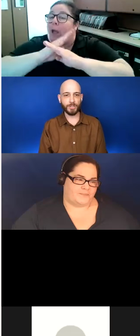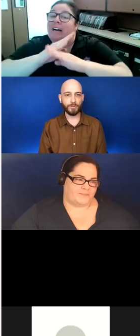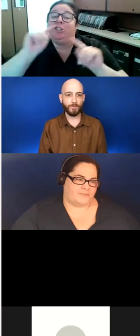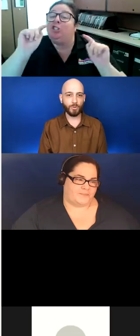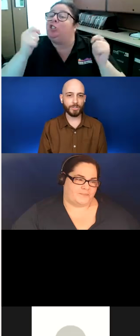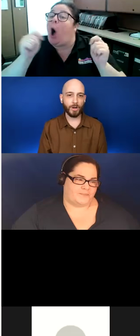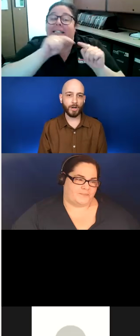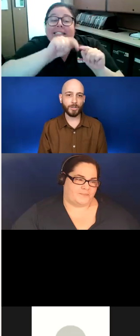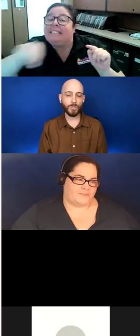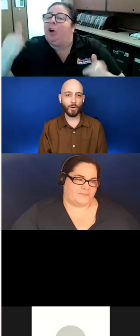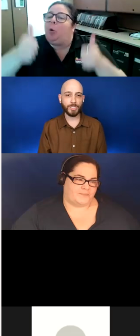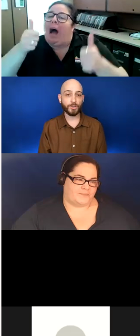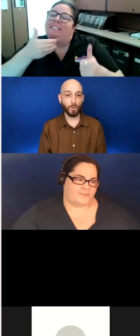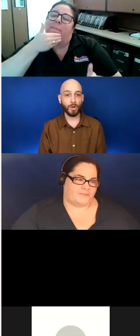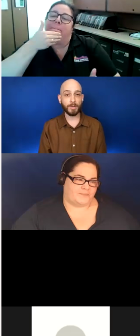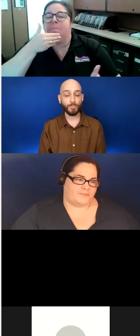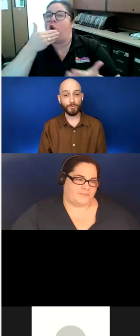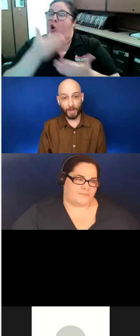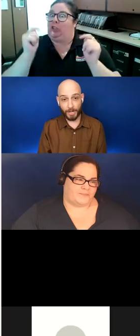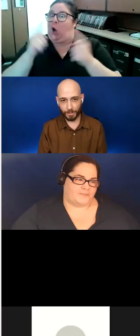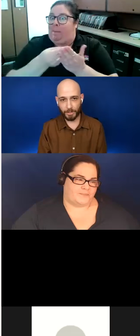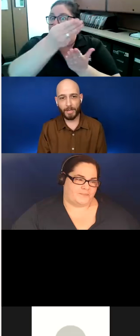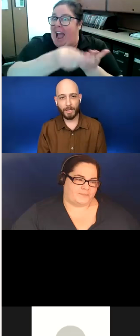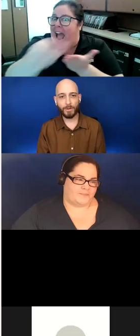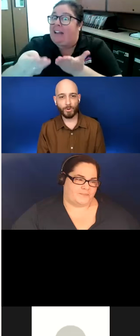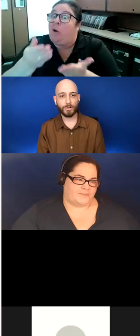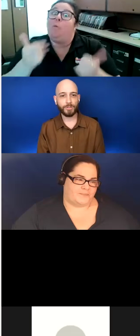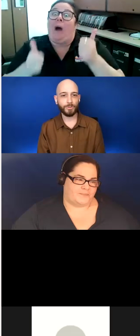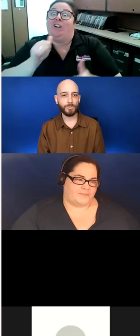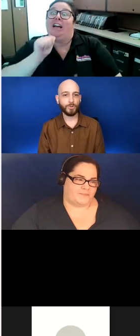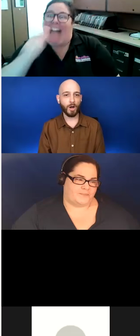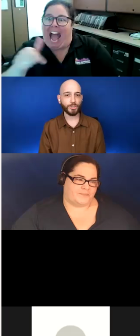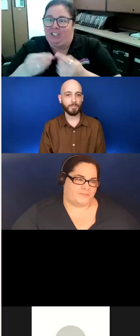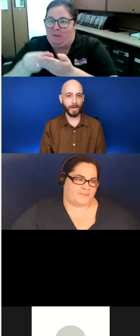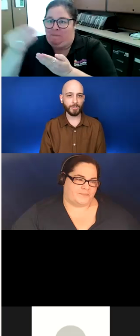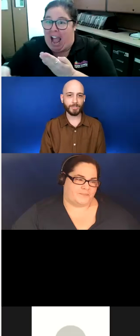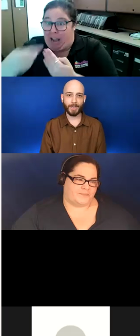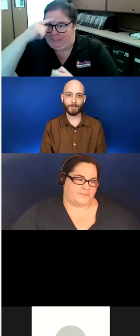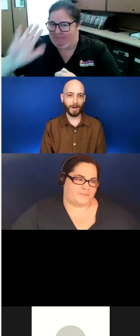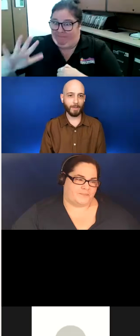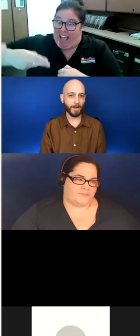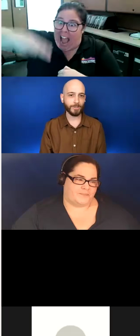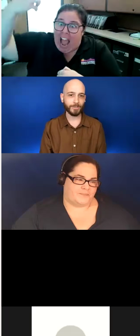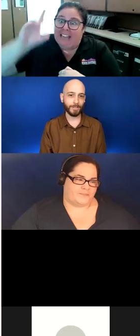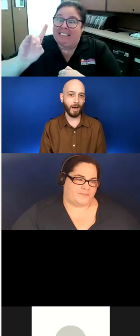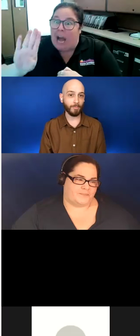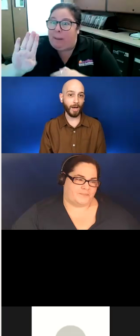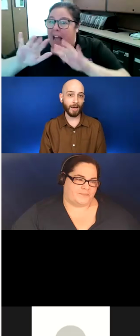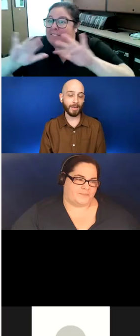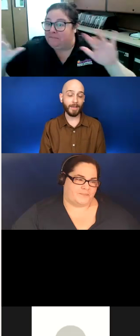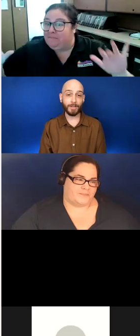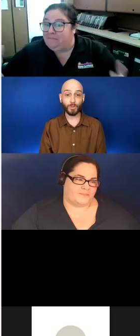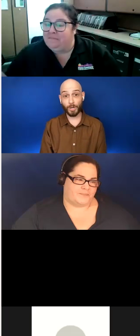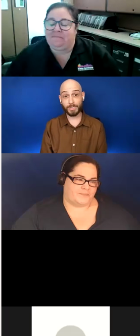every season, focus on noisy toy prevention in order to caution parents and grandparents to